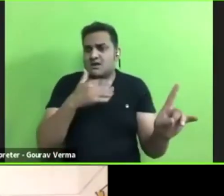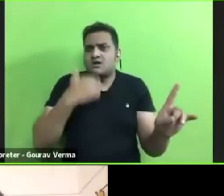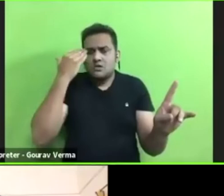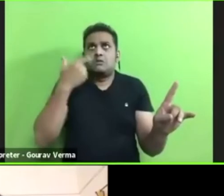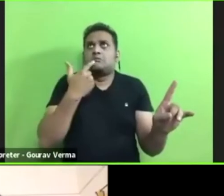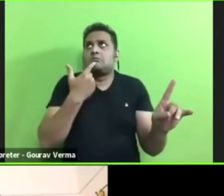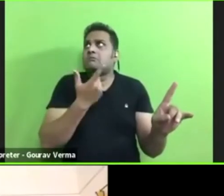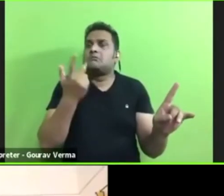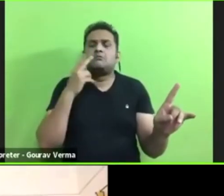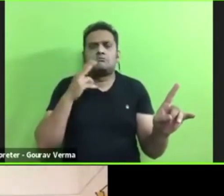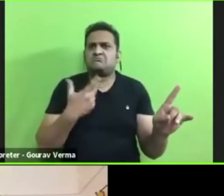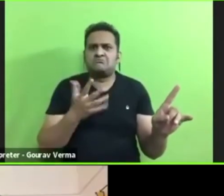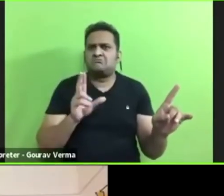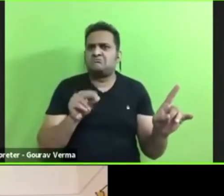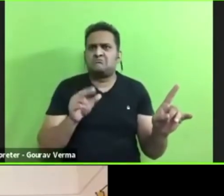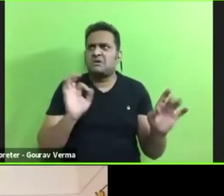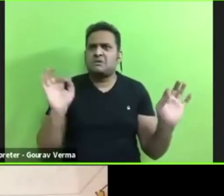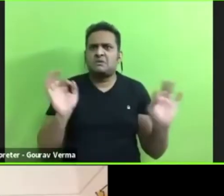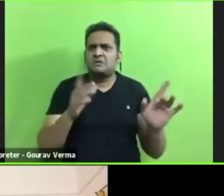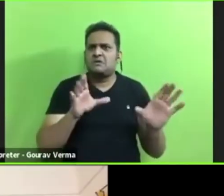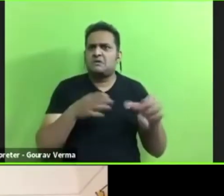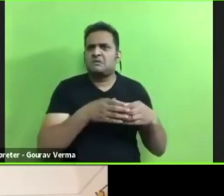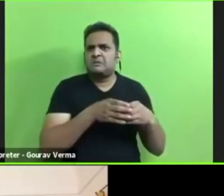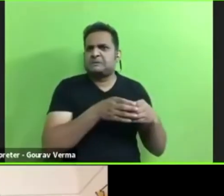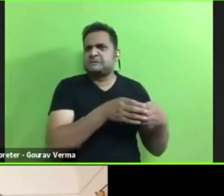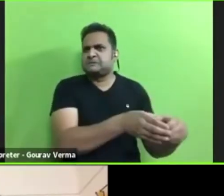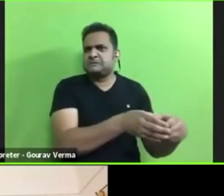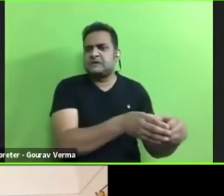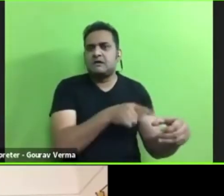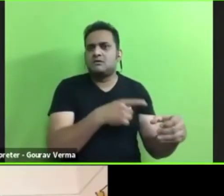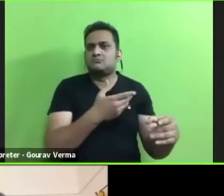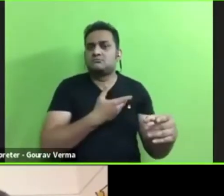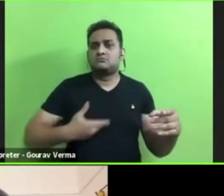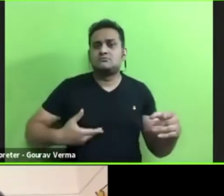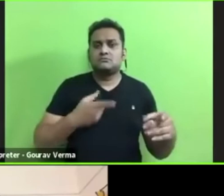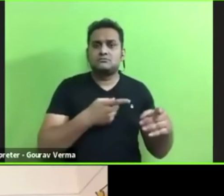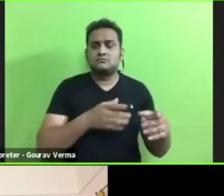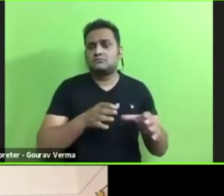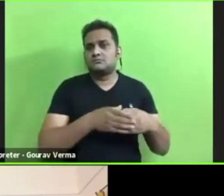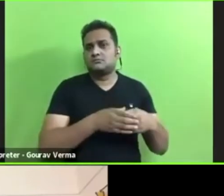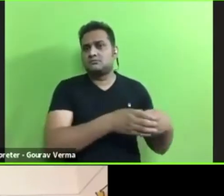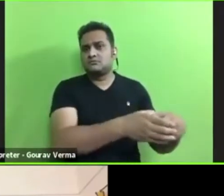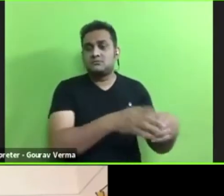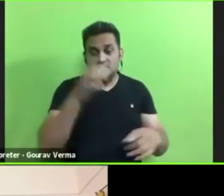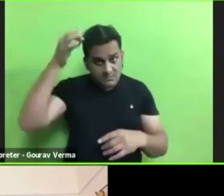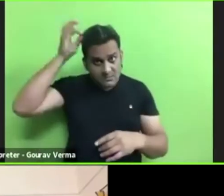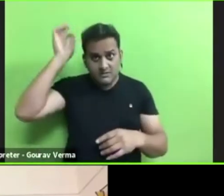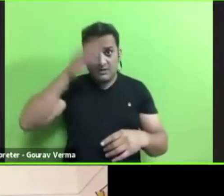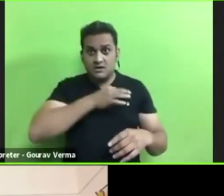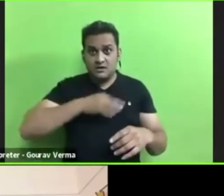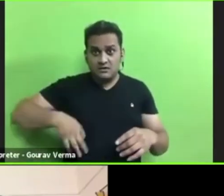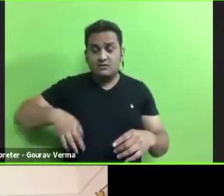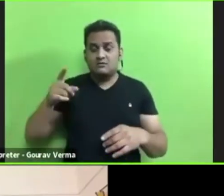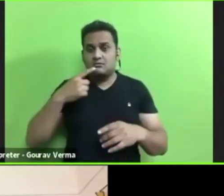no. Because they have been very tightly held by caste privilege, especially the Brahmin community. And this is as true of Hindustani